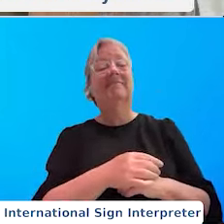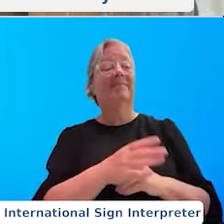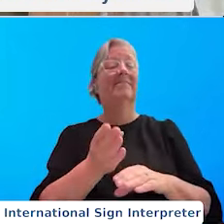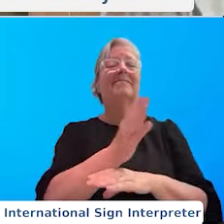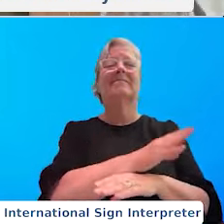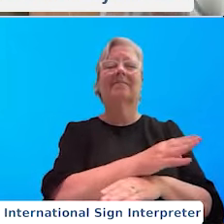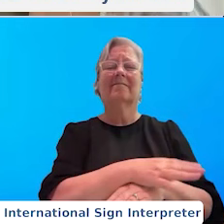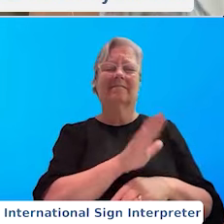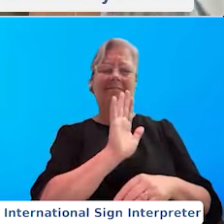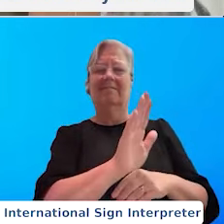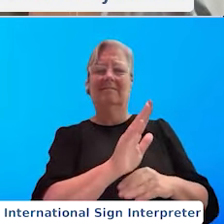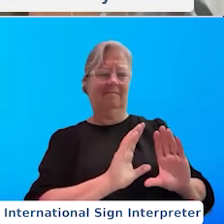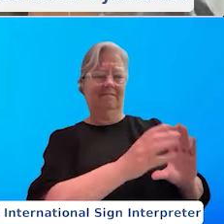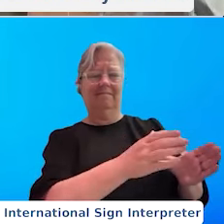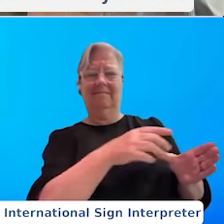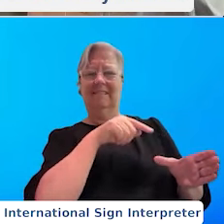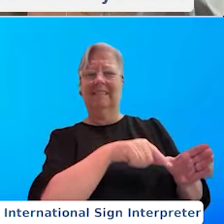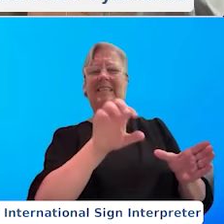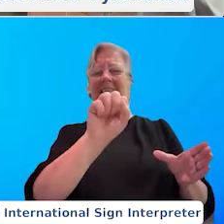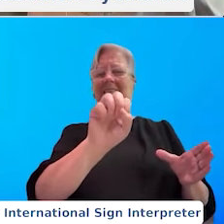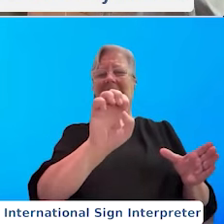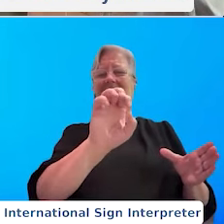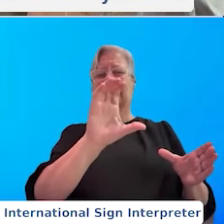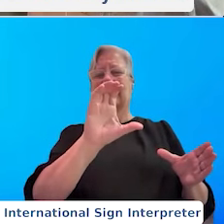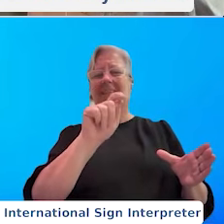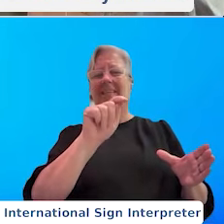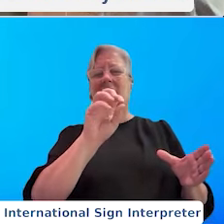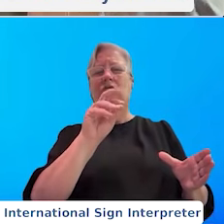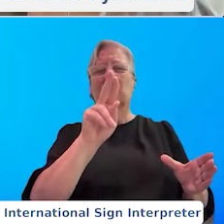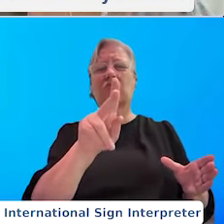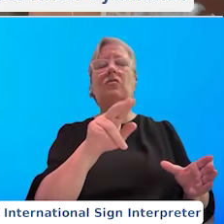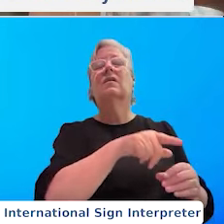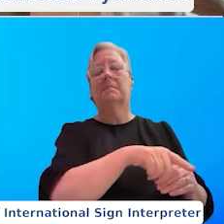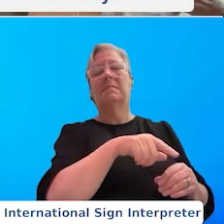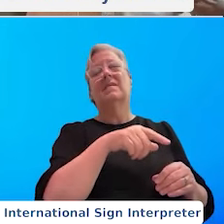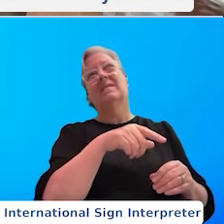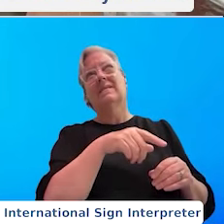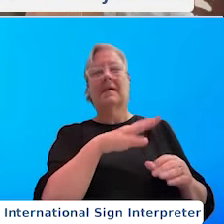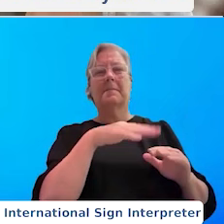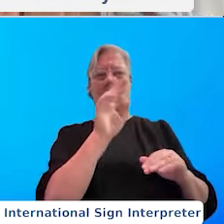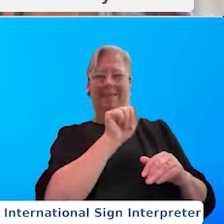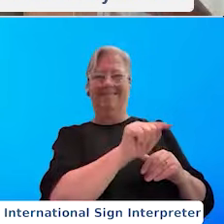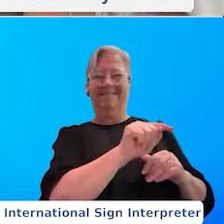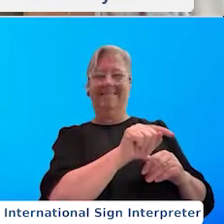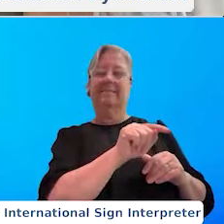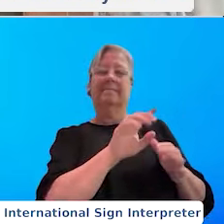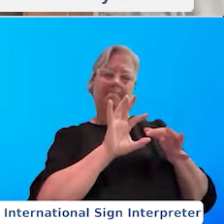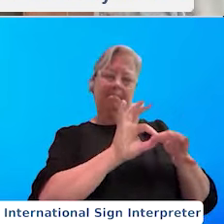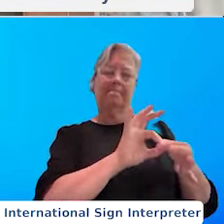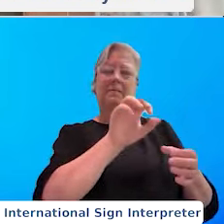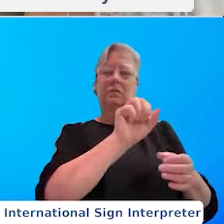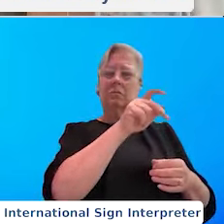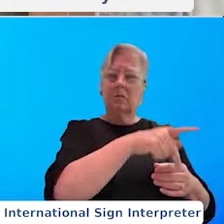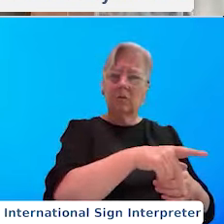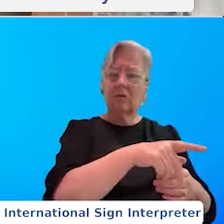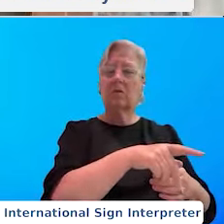in countries that have expanded expenditure on disability. Now, one thing within this analysis we